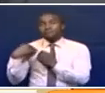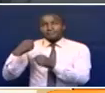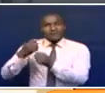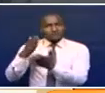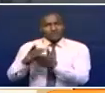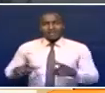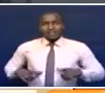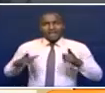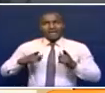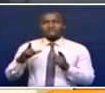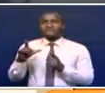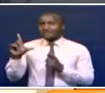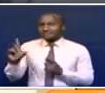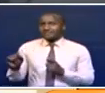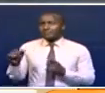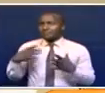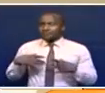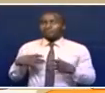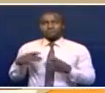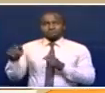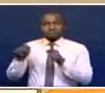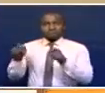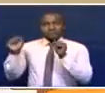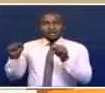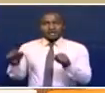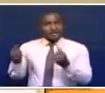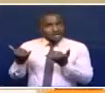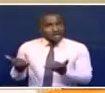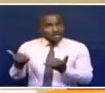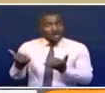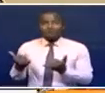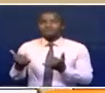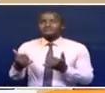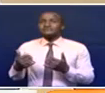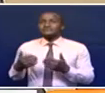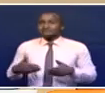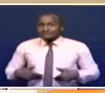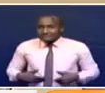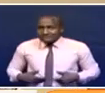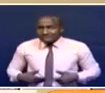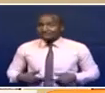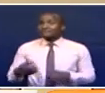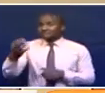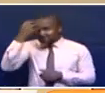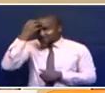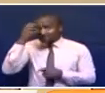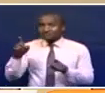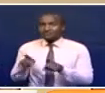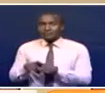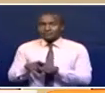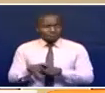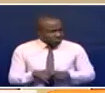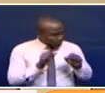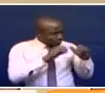life bearable for every Kenyan citizen. Right now, Jeff, this country is angry. And it's also hungry. Would it be below